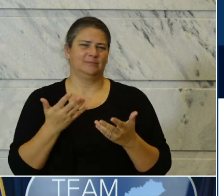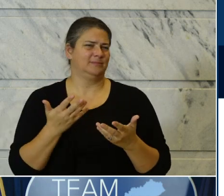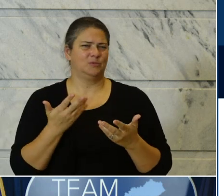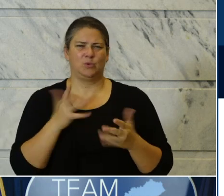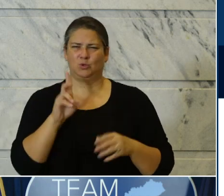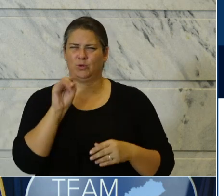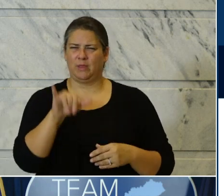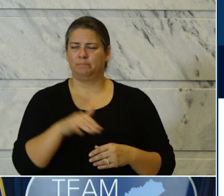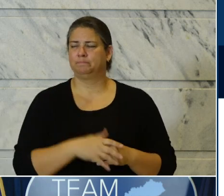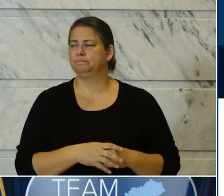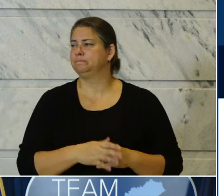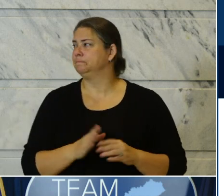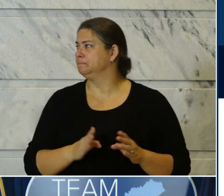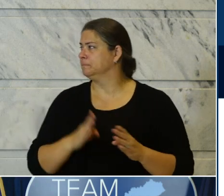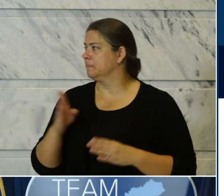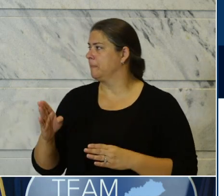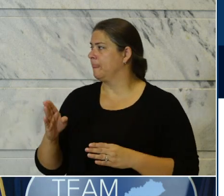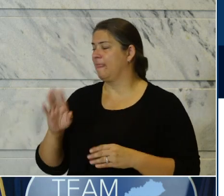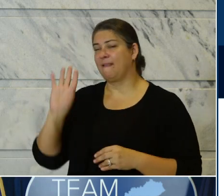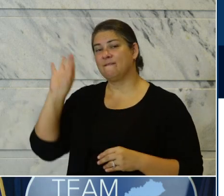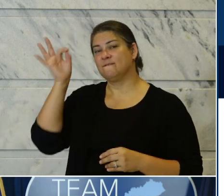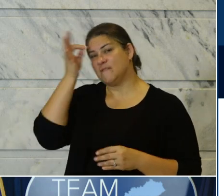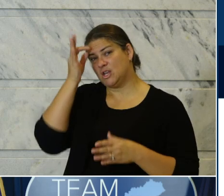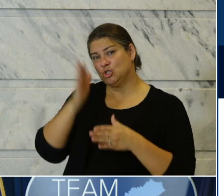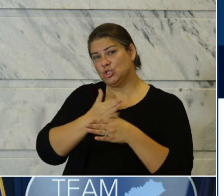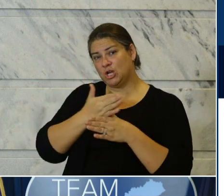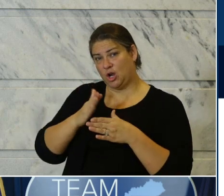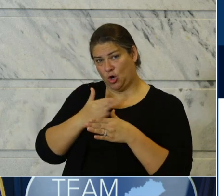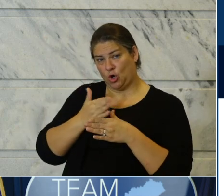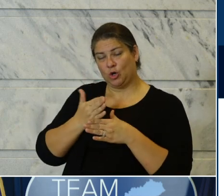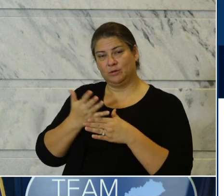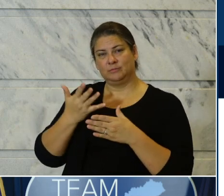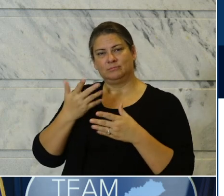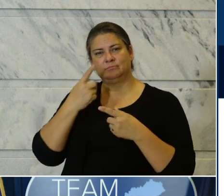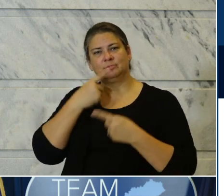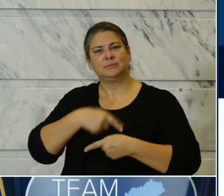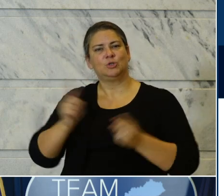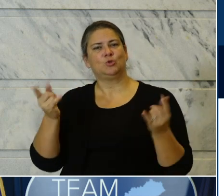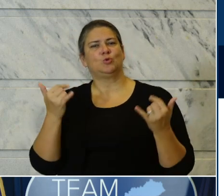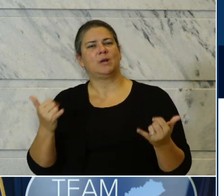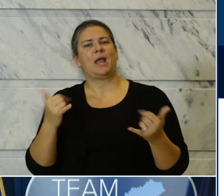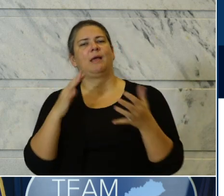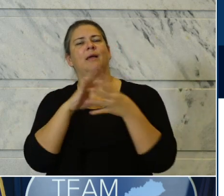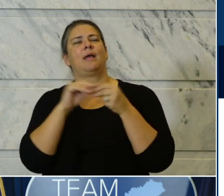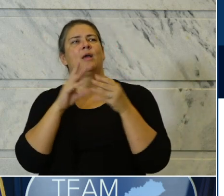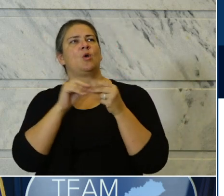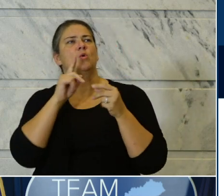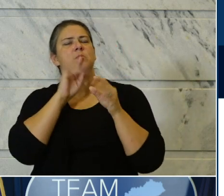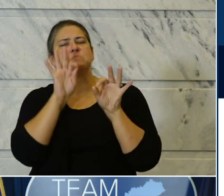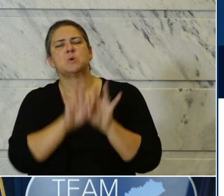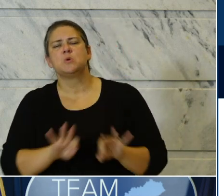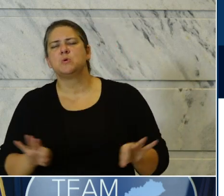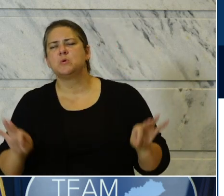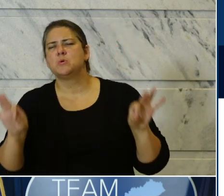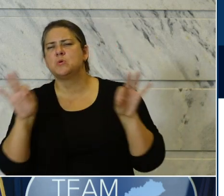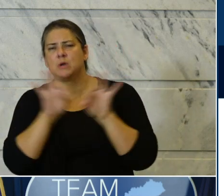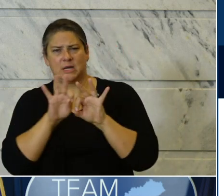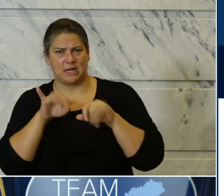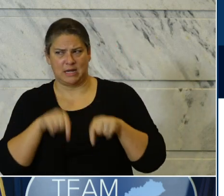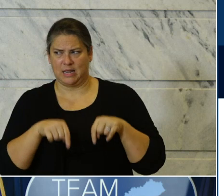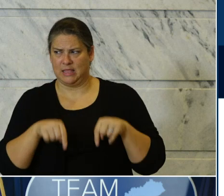Fed chair from the Federal Reserve is also out today talking about how important this